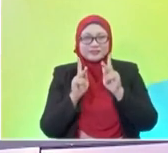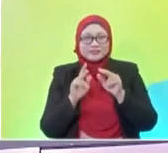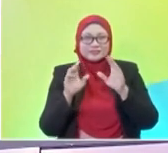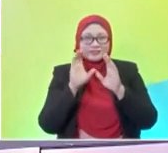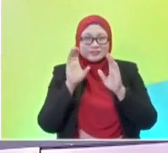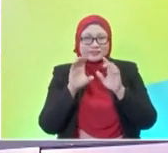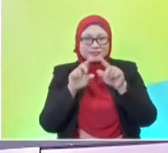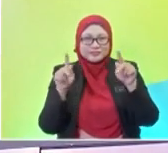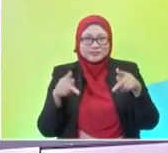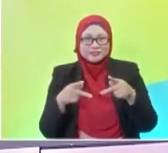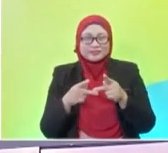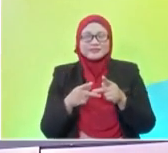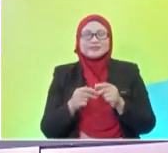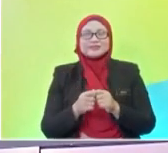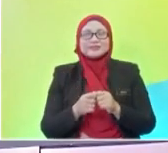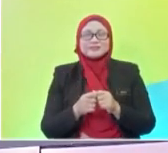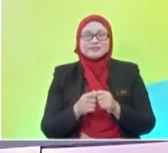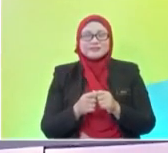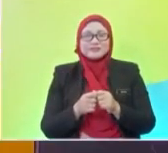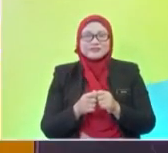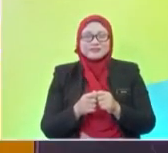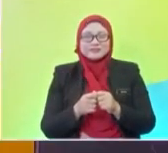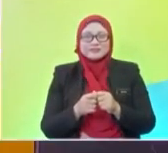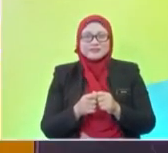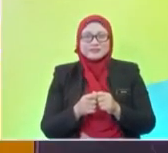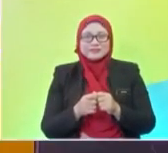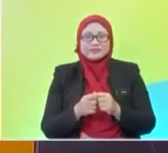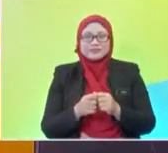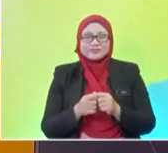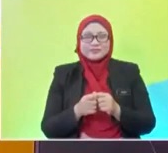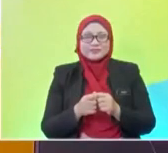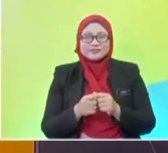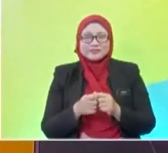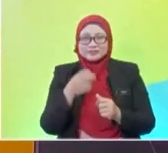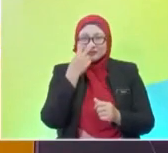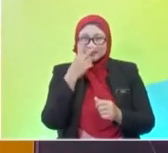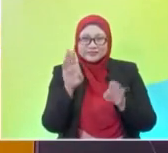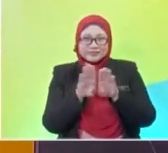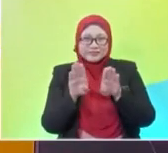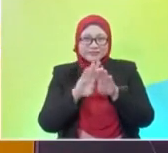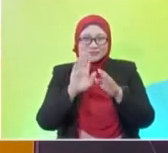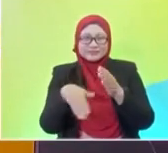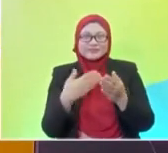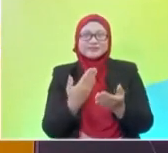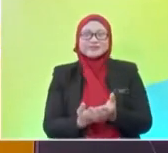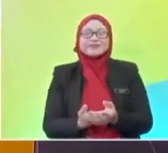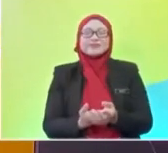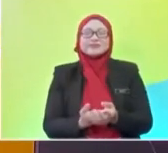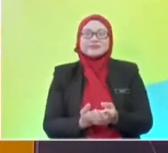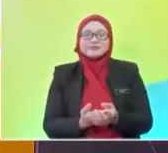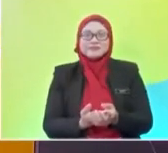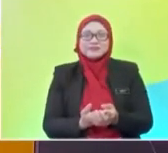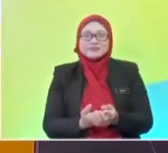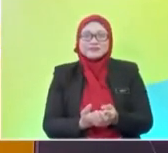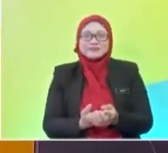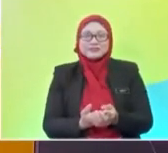the six words that we learned just now. Okay. Okay. I have pasted it face down. Alright. Okay. Everything is face down. Face